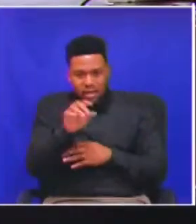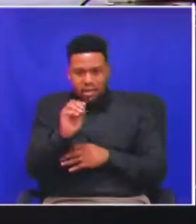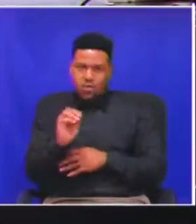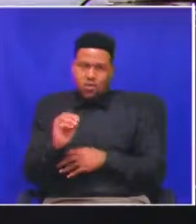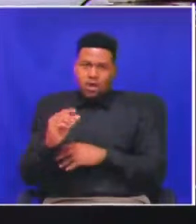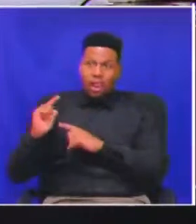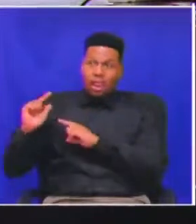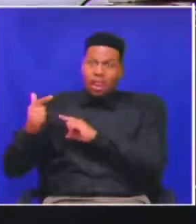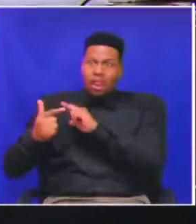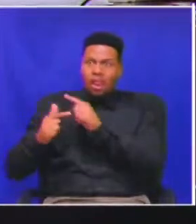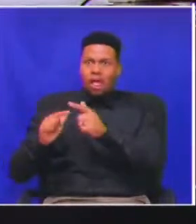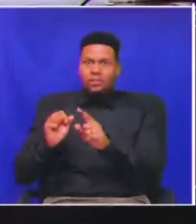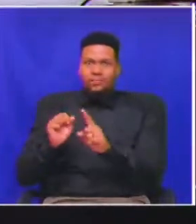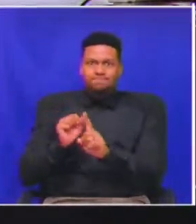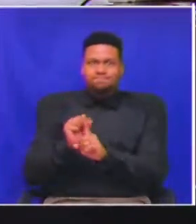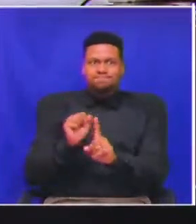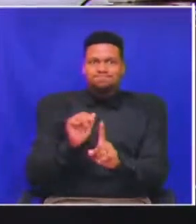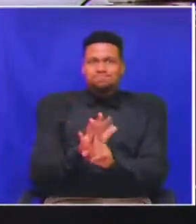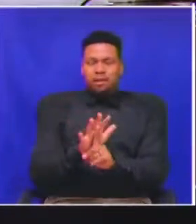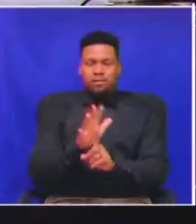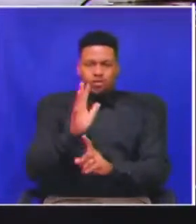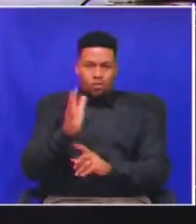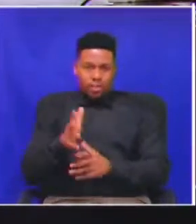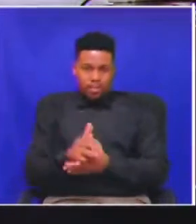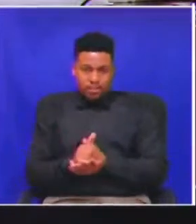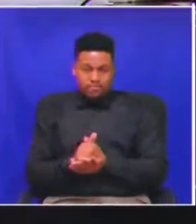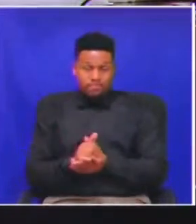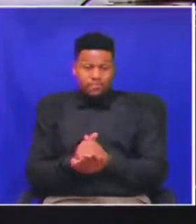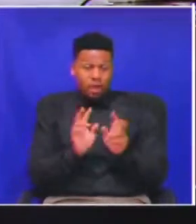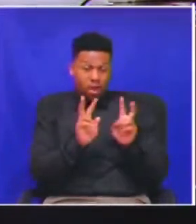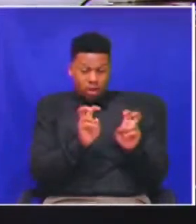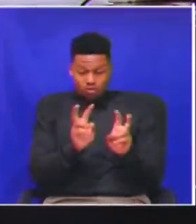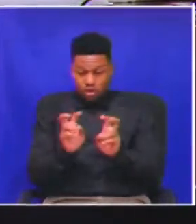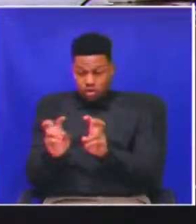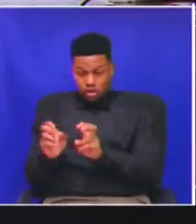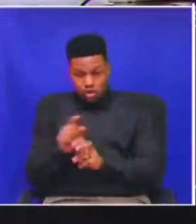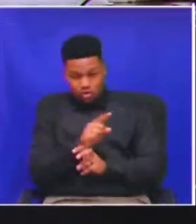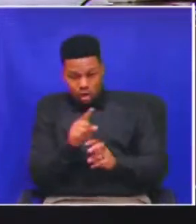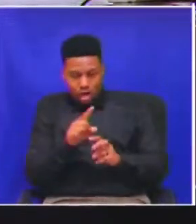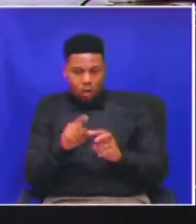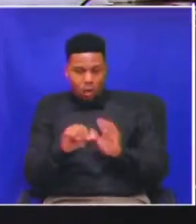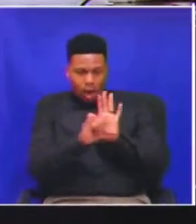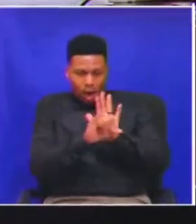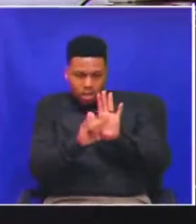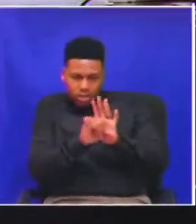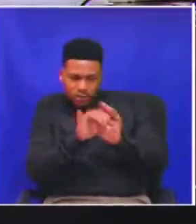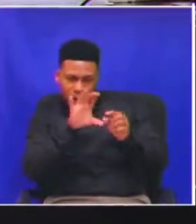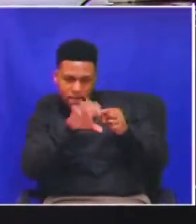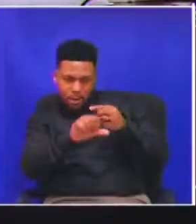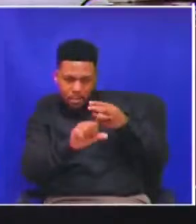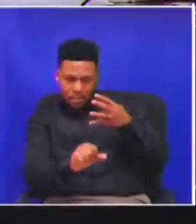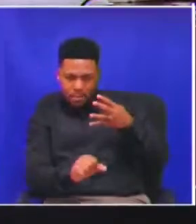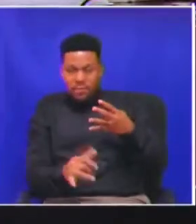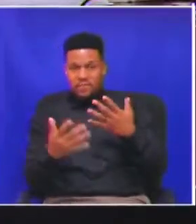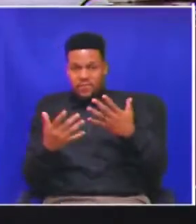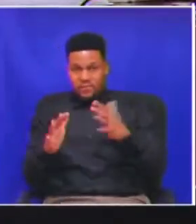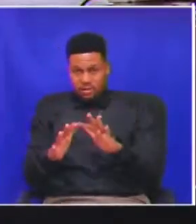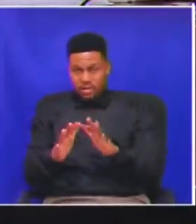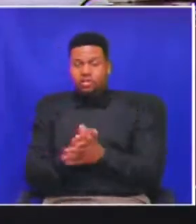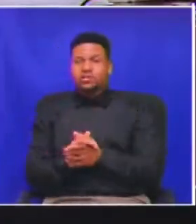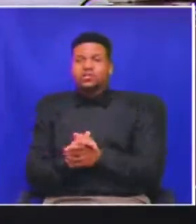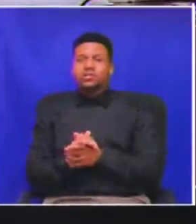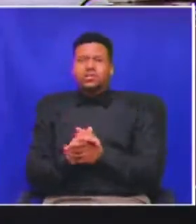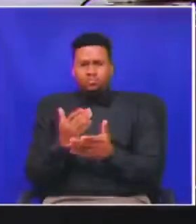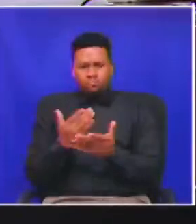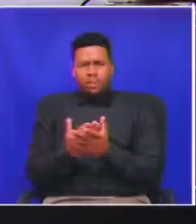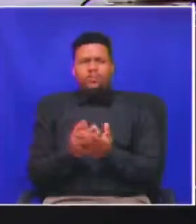in terms of the issues and priorities that we have identified. So we're looking forward to the